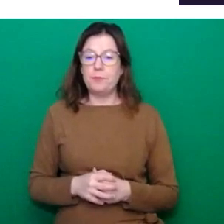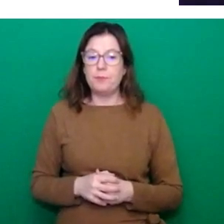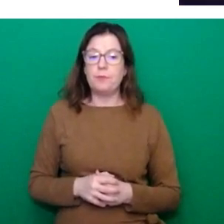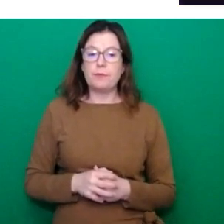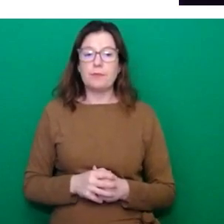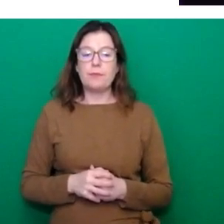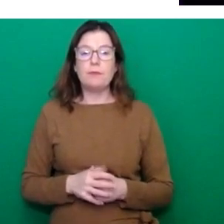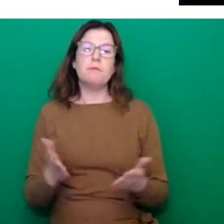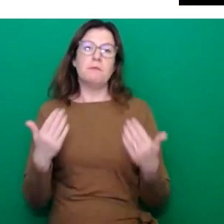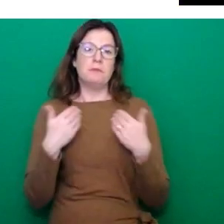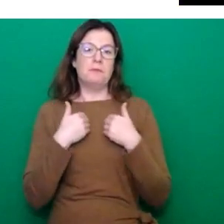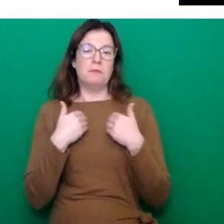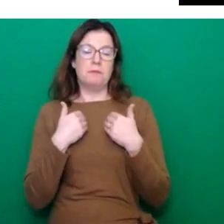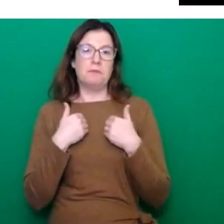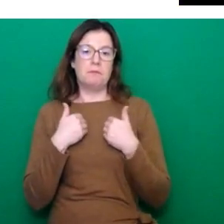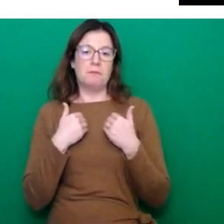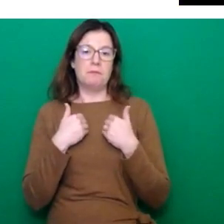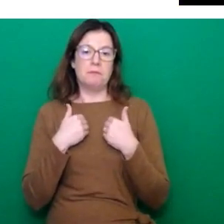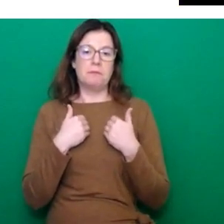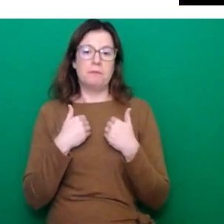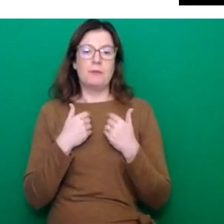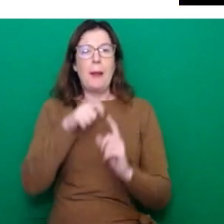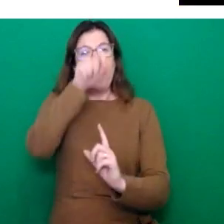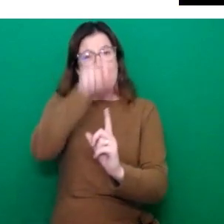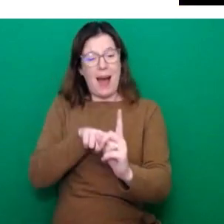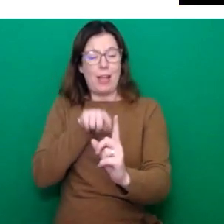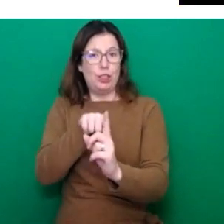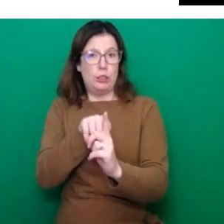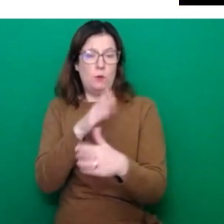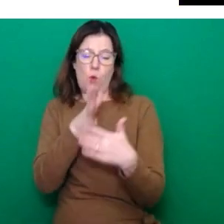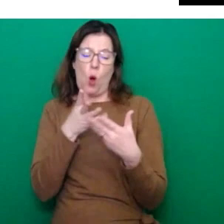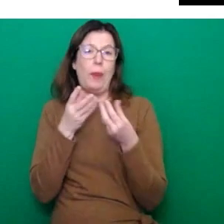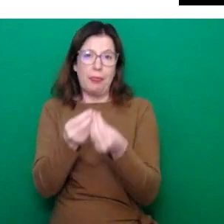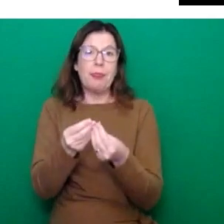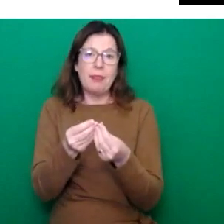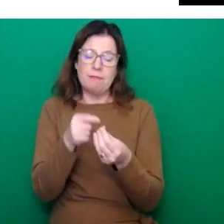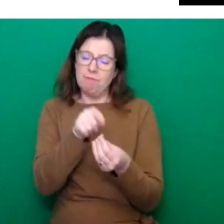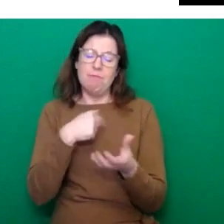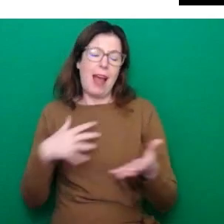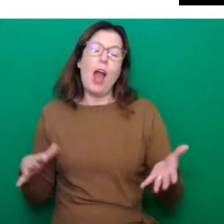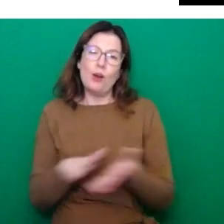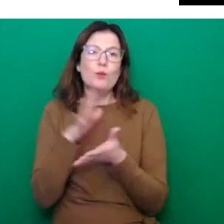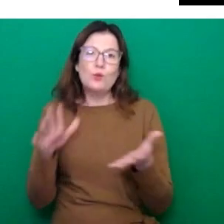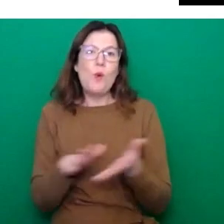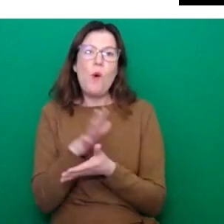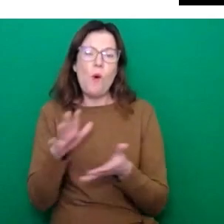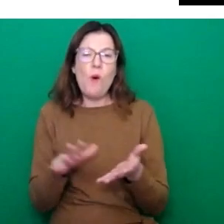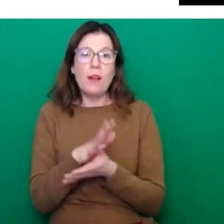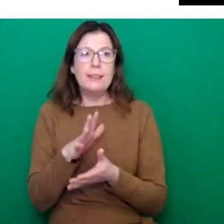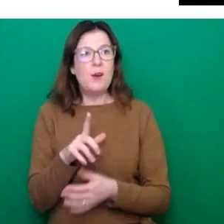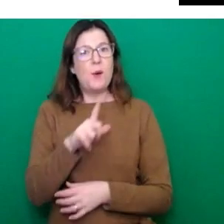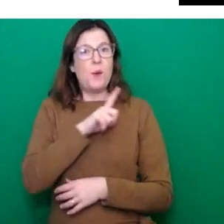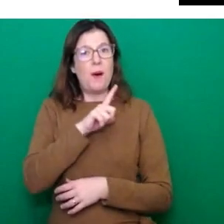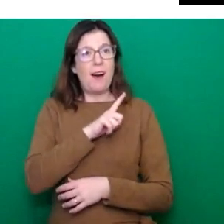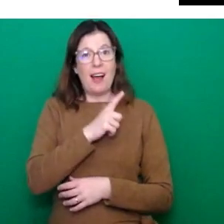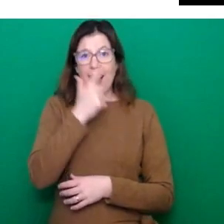Definitely for me is that work with the patients is definitely what I enjoy most within the role, and being able to work